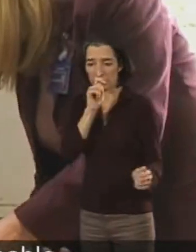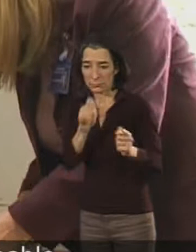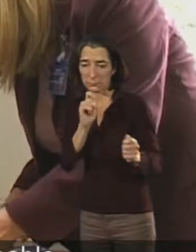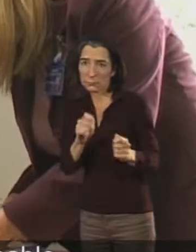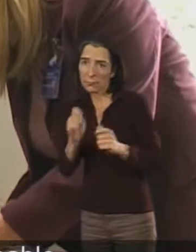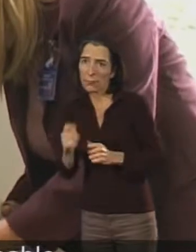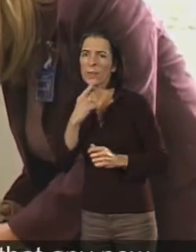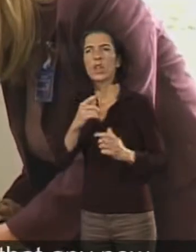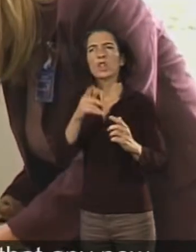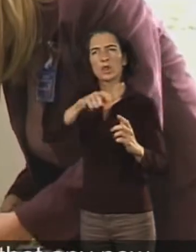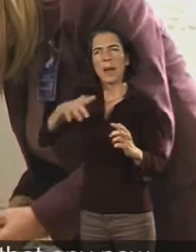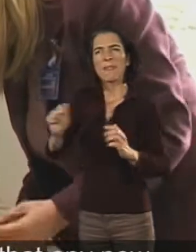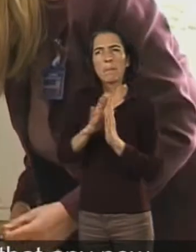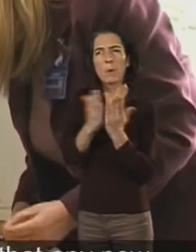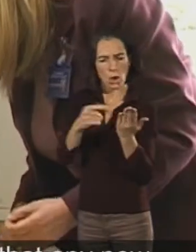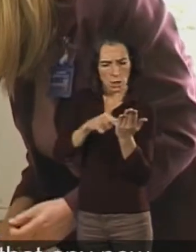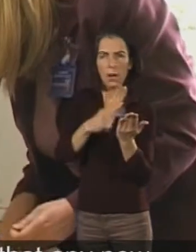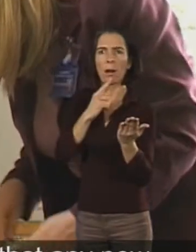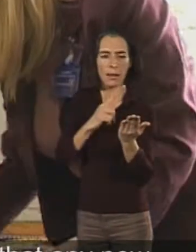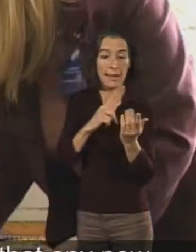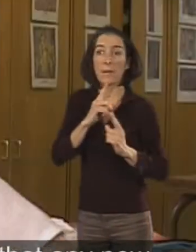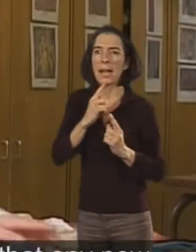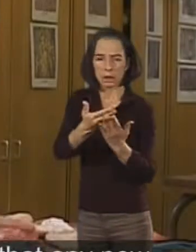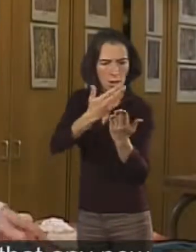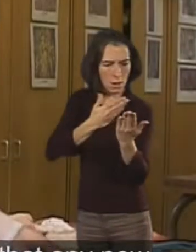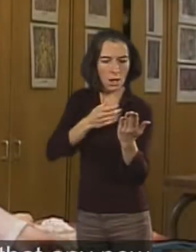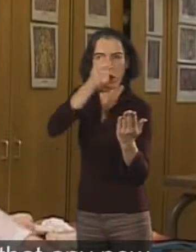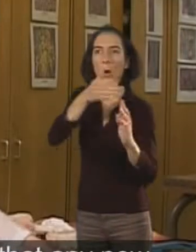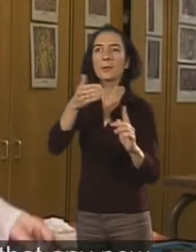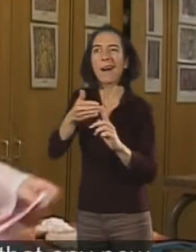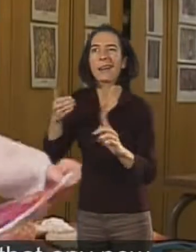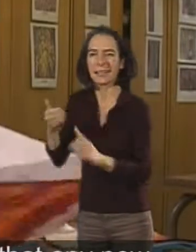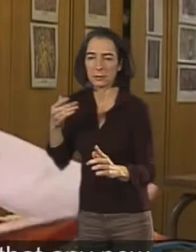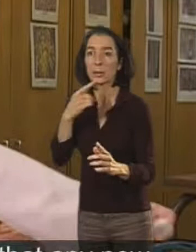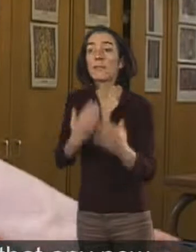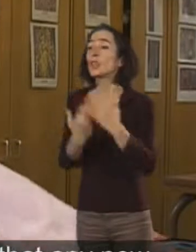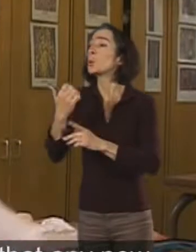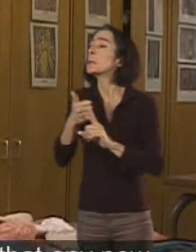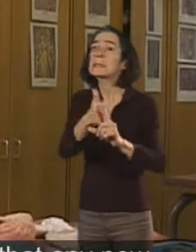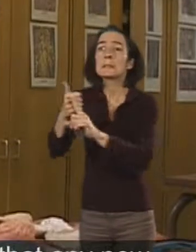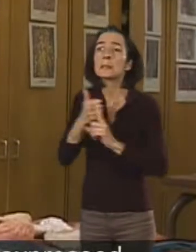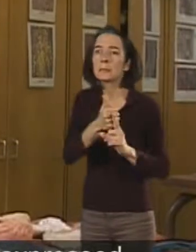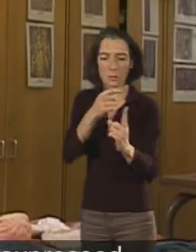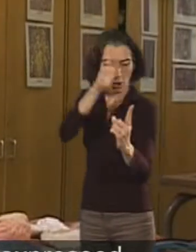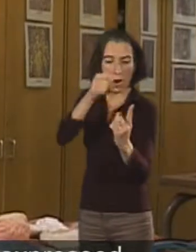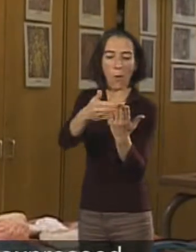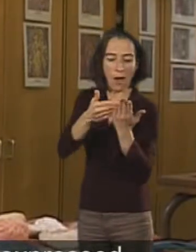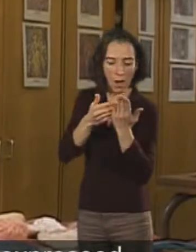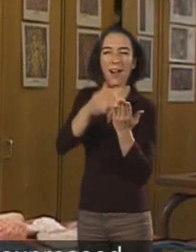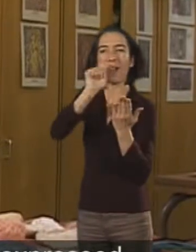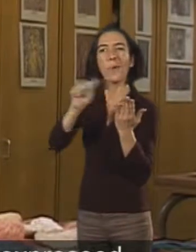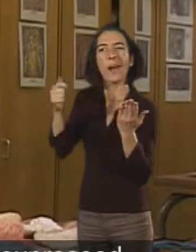is that students carry a book which includes details of their targets so that any new teaching assistants or staff are aware of them. One of